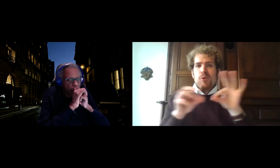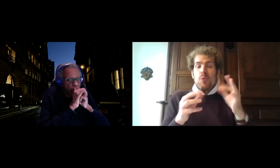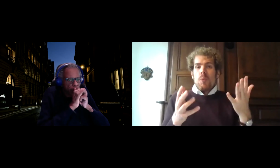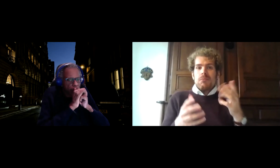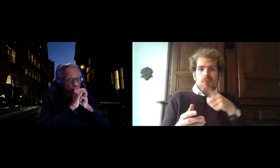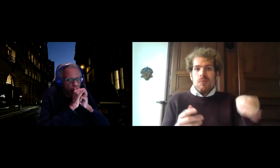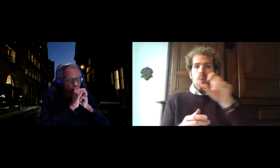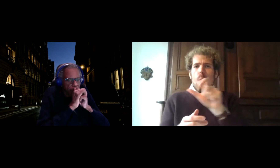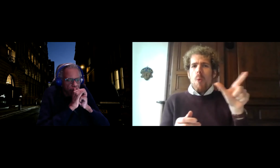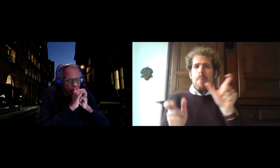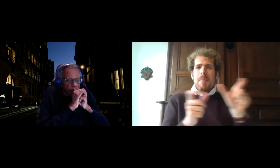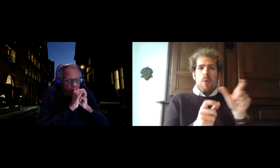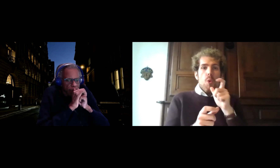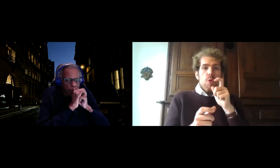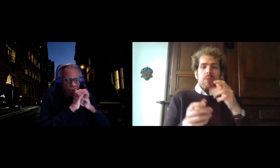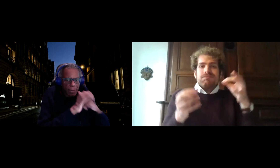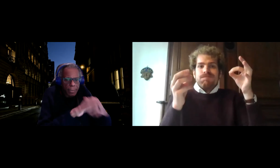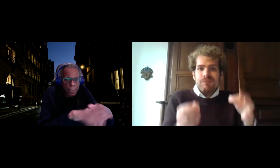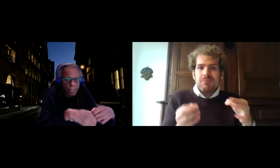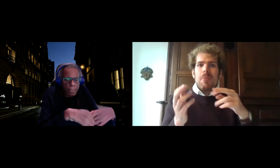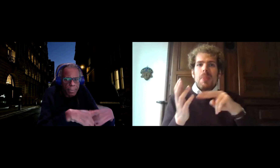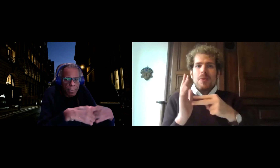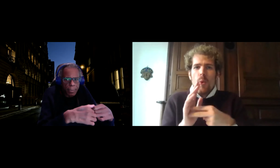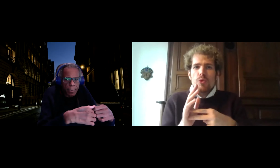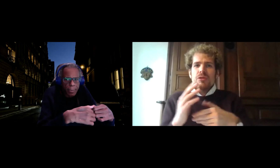about this very important, interesting topic